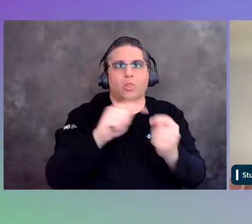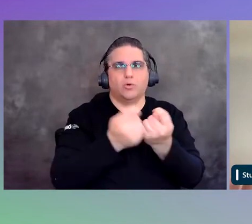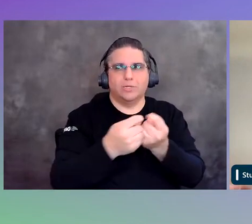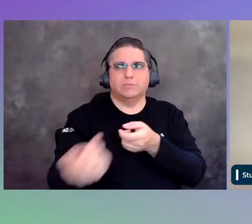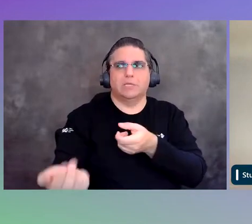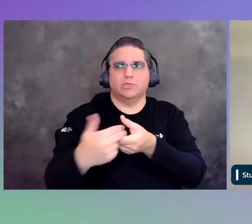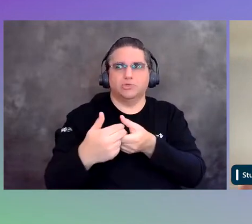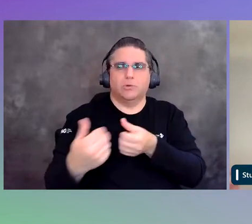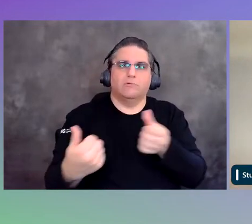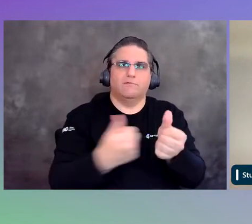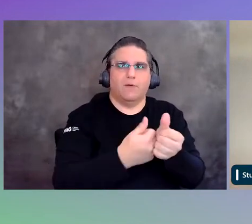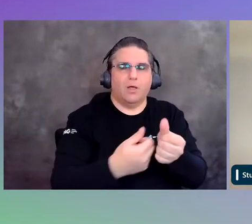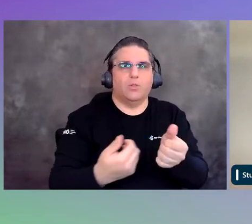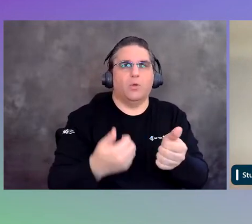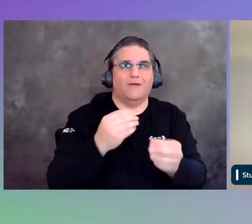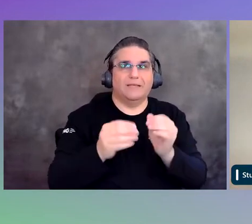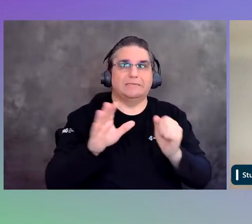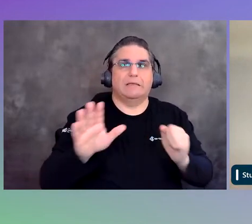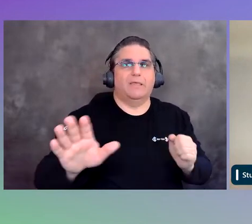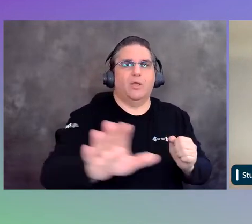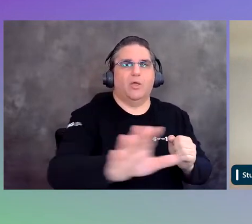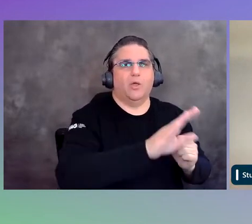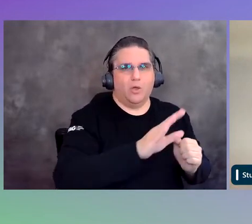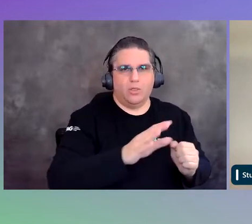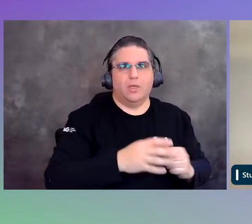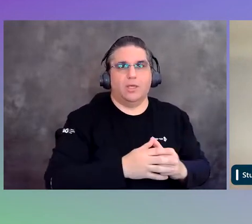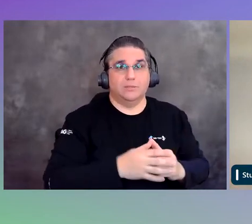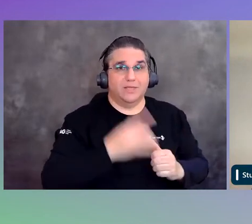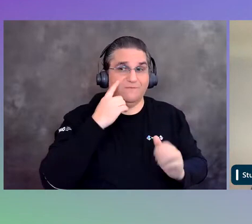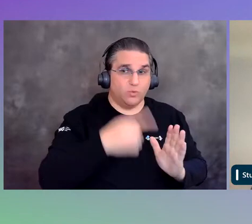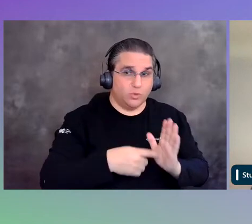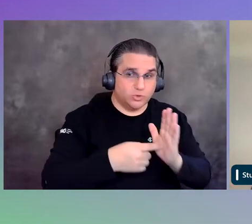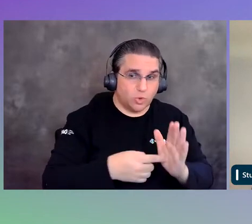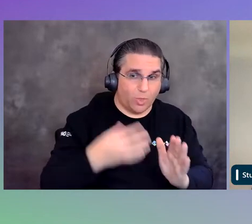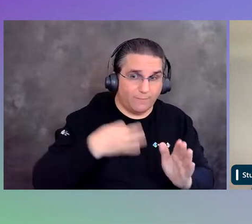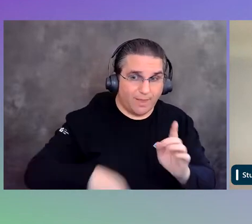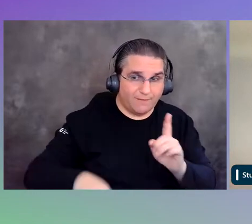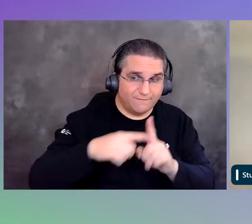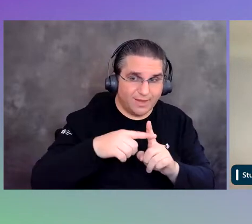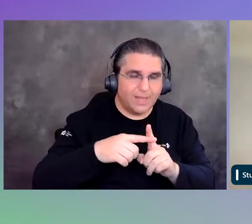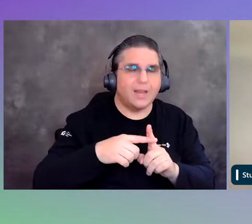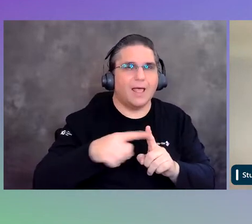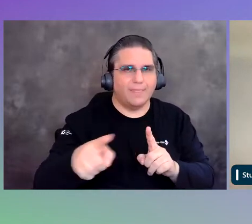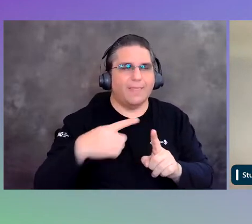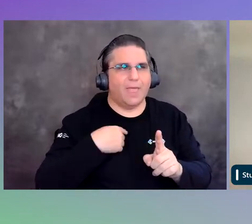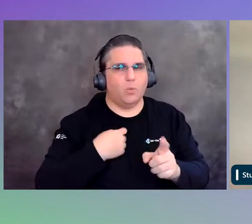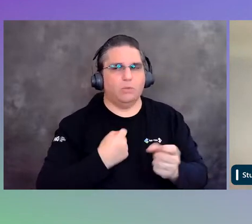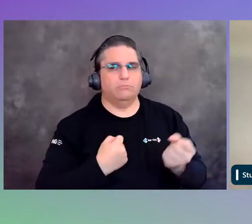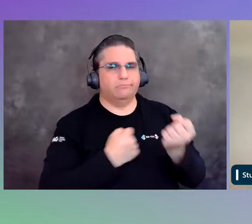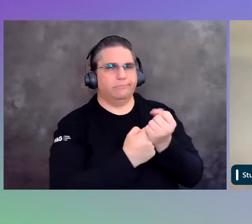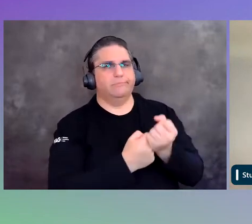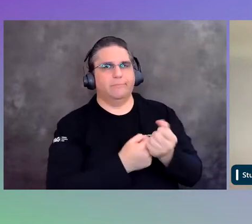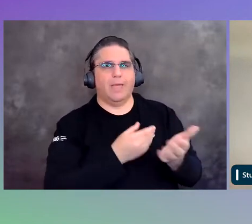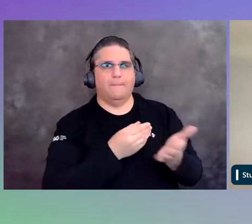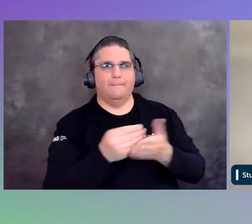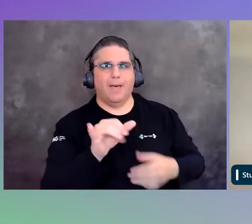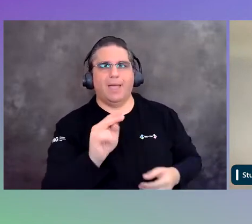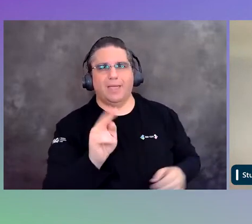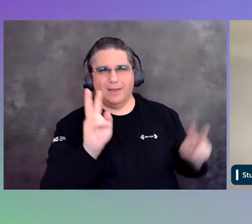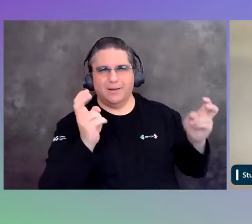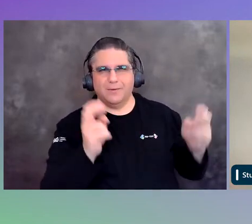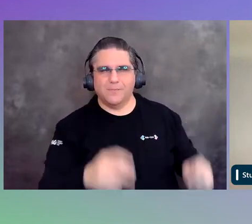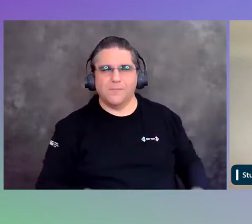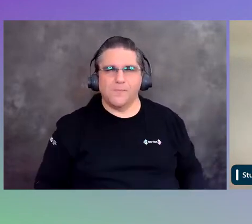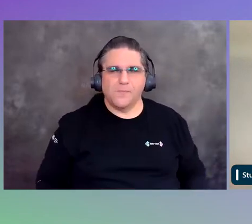sort of fixes that show benefits straight away, the more buy-in you get for the business and the more happy the engineering teams are.